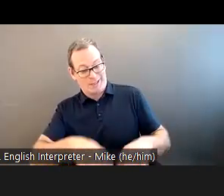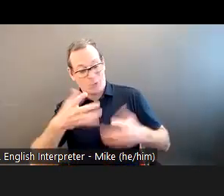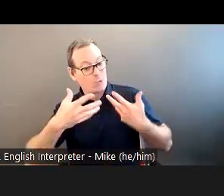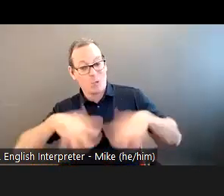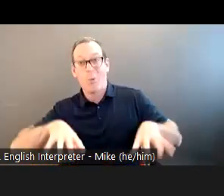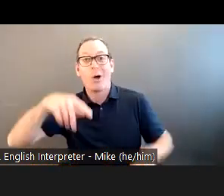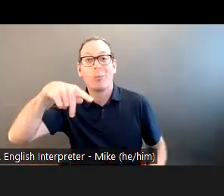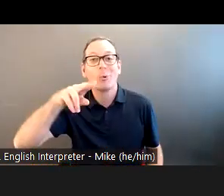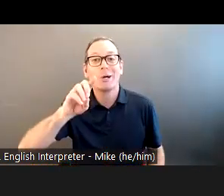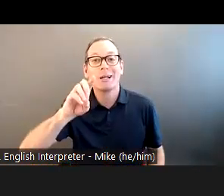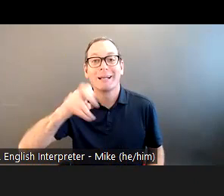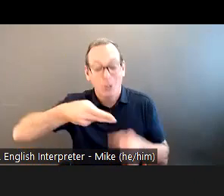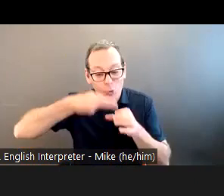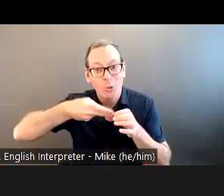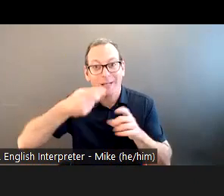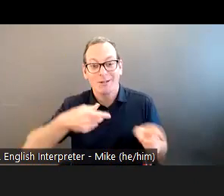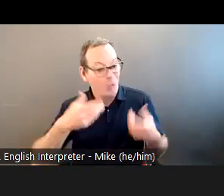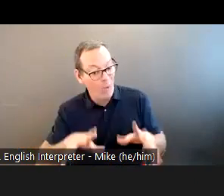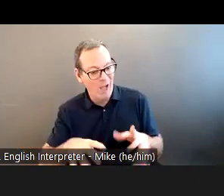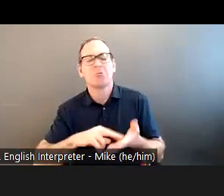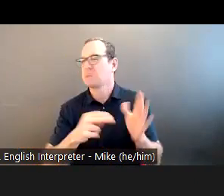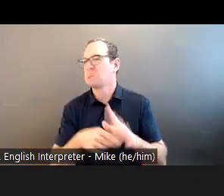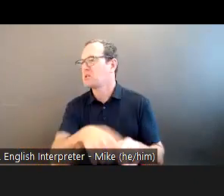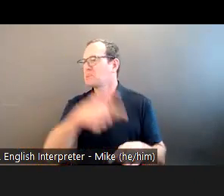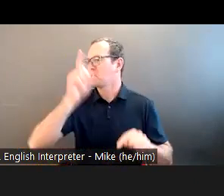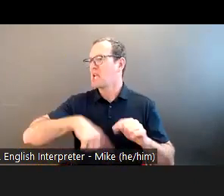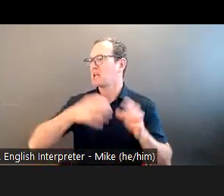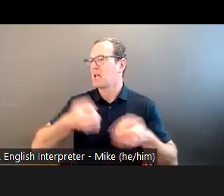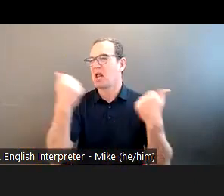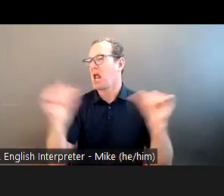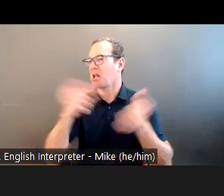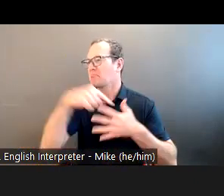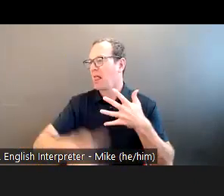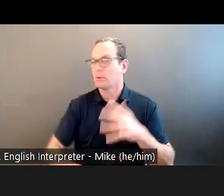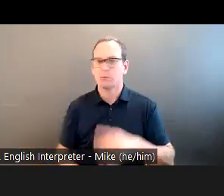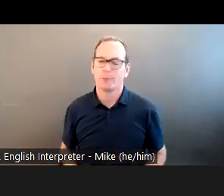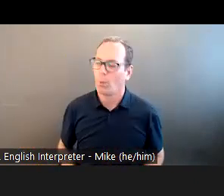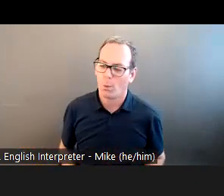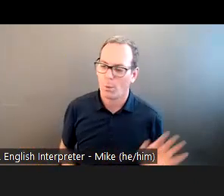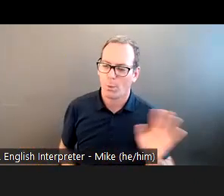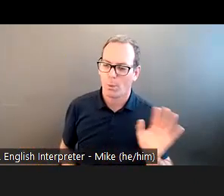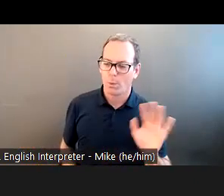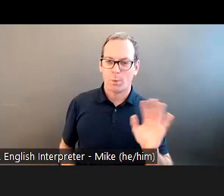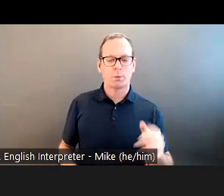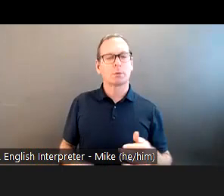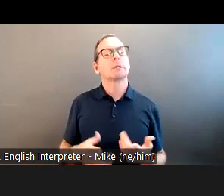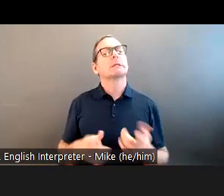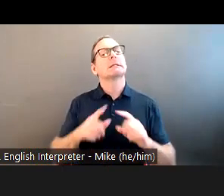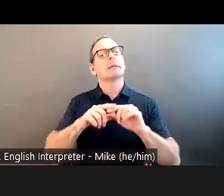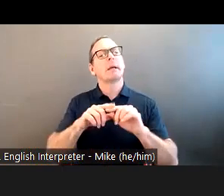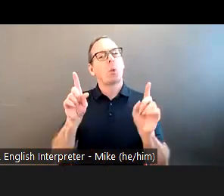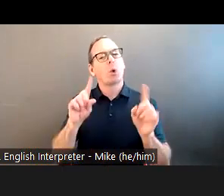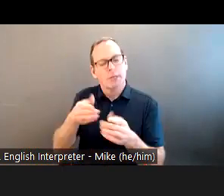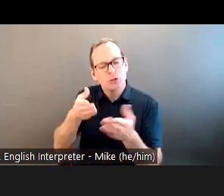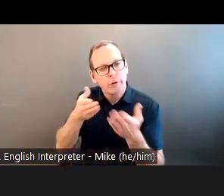Each decision needs to be evaluated and put to you by the doctor or the dentist, whoever is offering you the service. And then the document